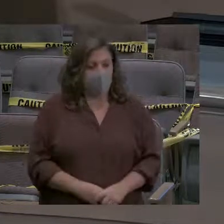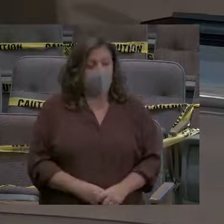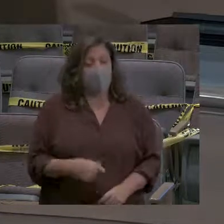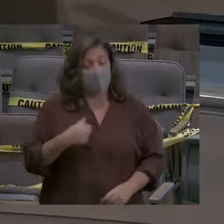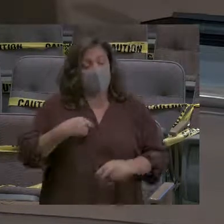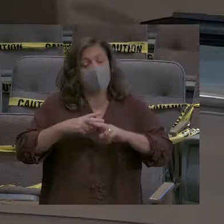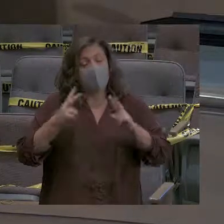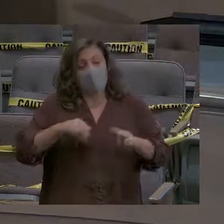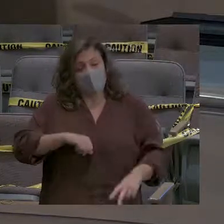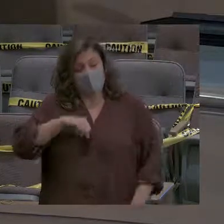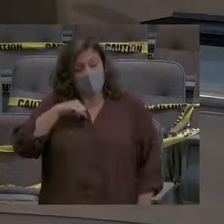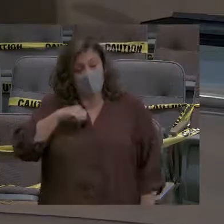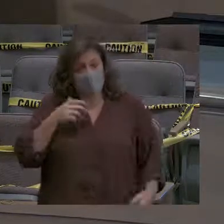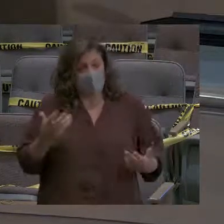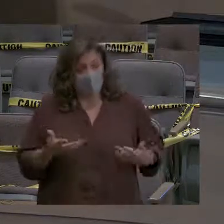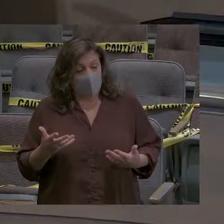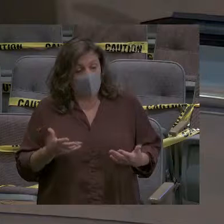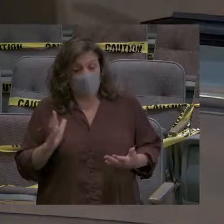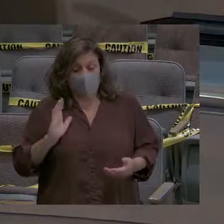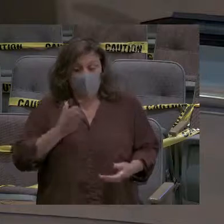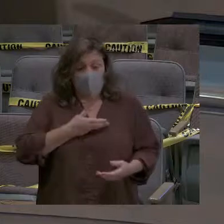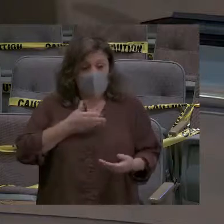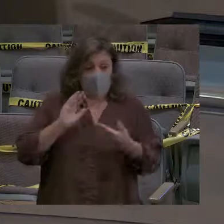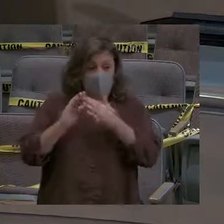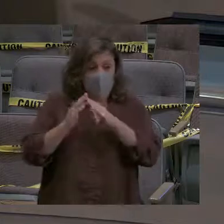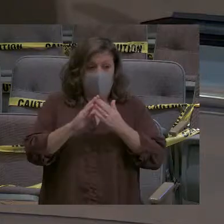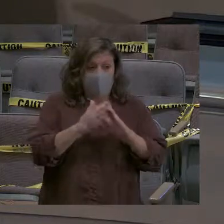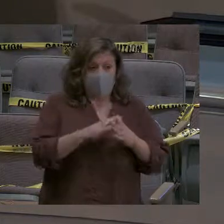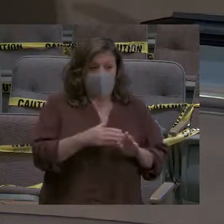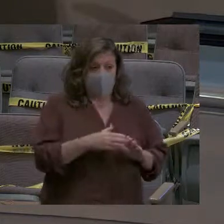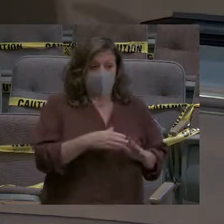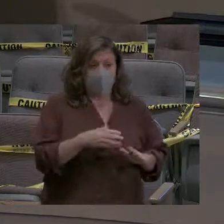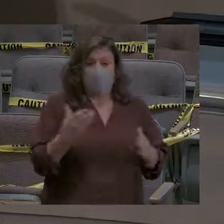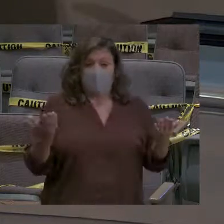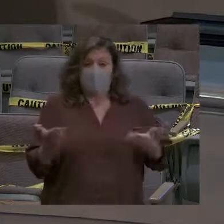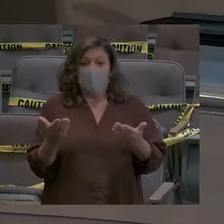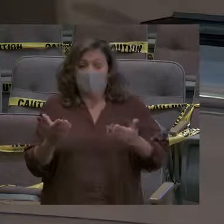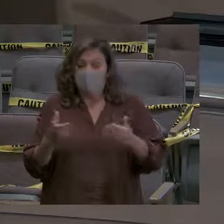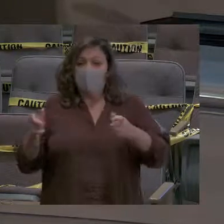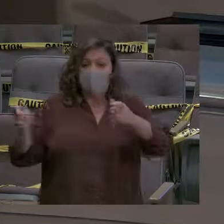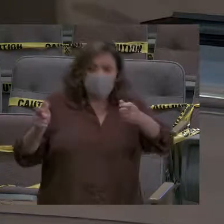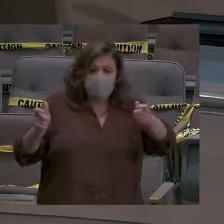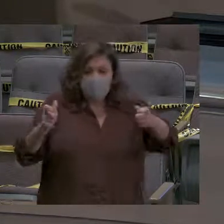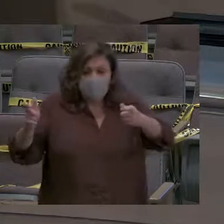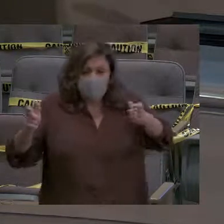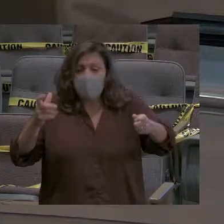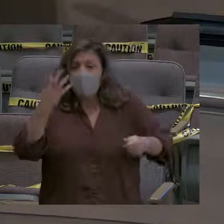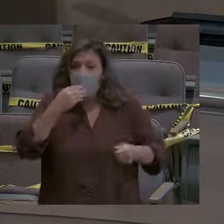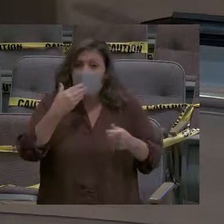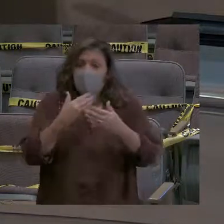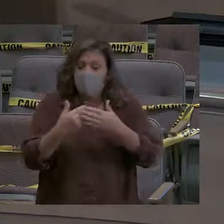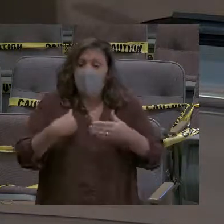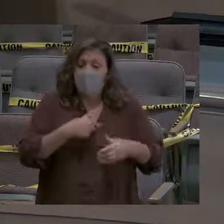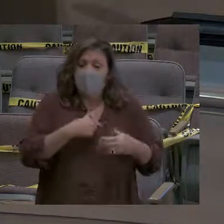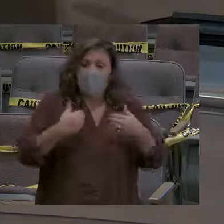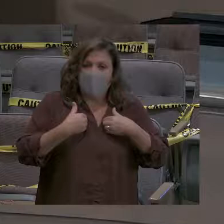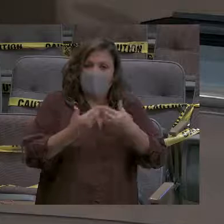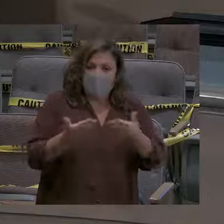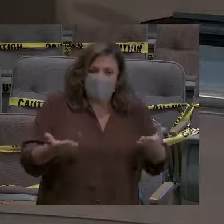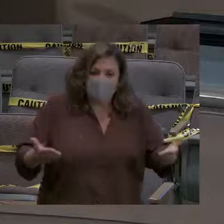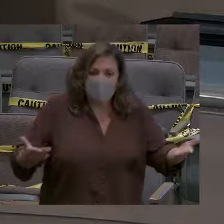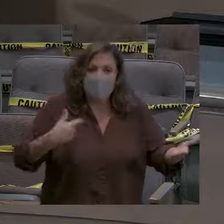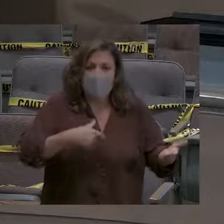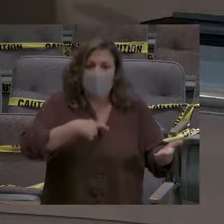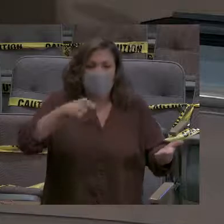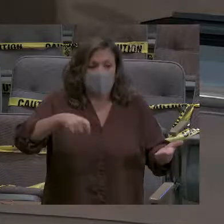fact that in our community, it has been mitigated, that we have had the resources that we have had, that we